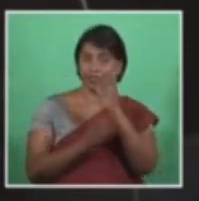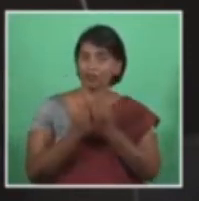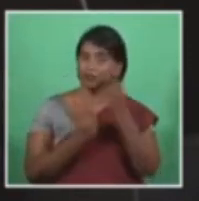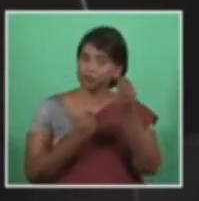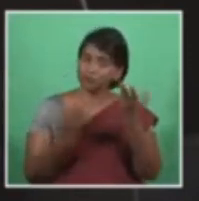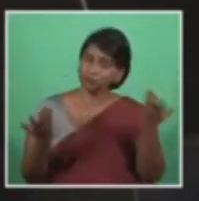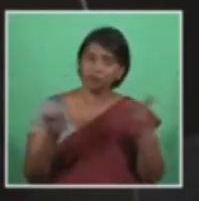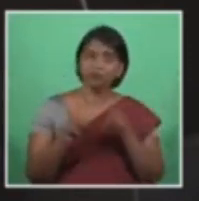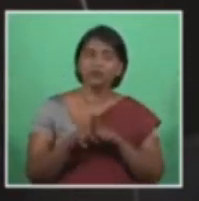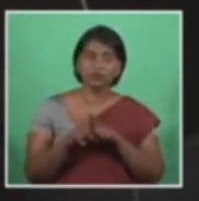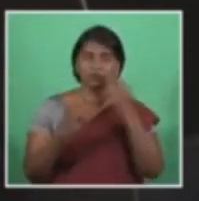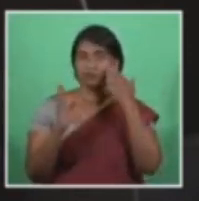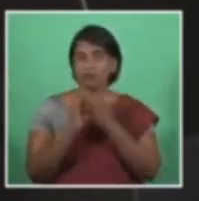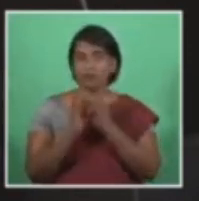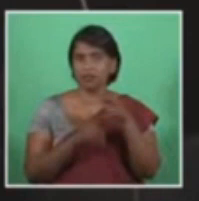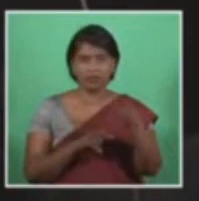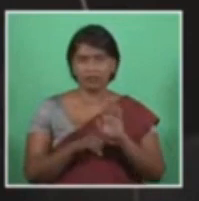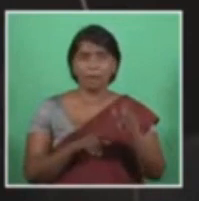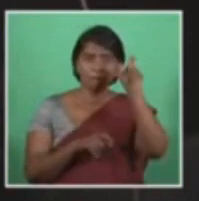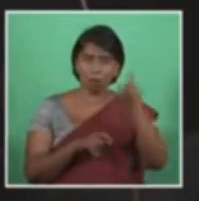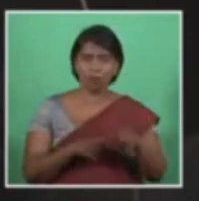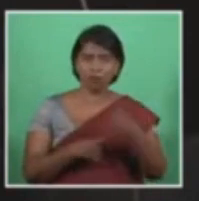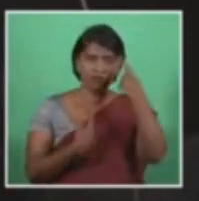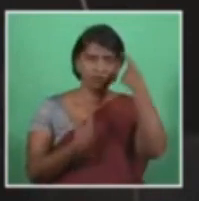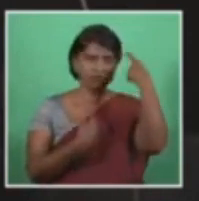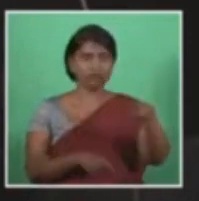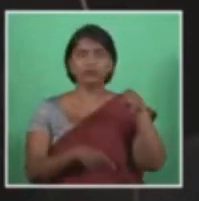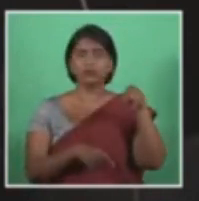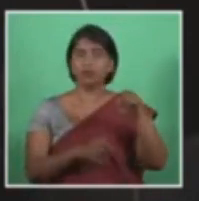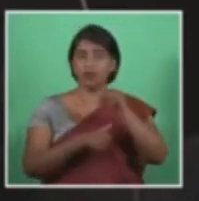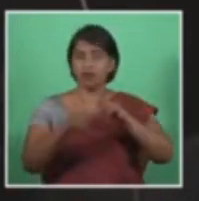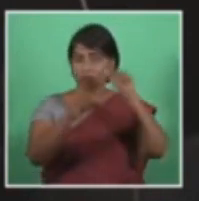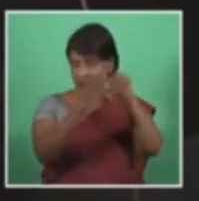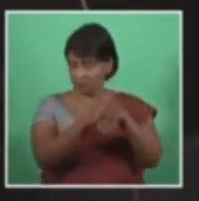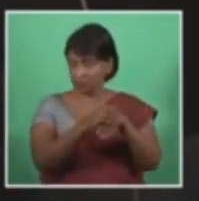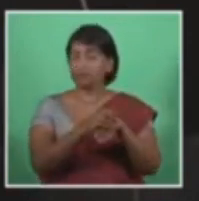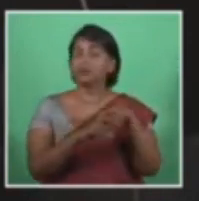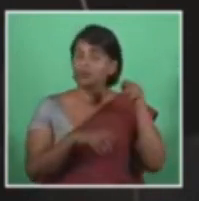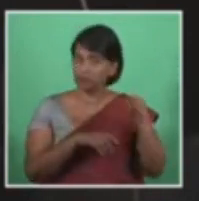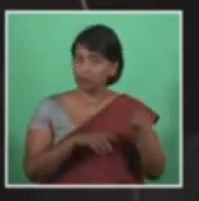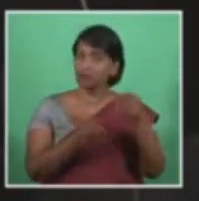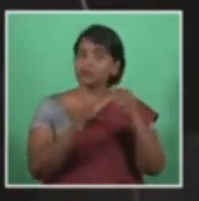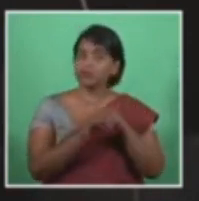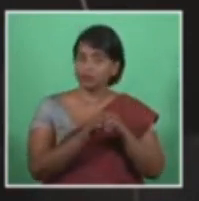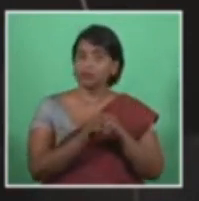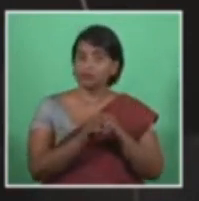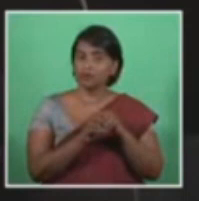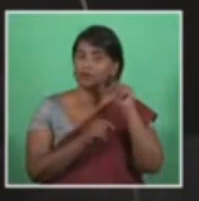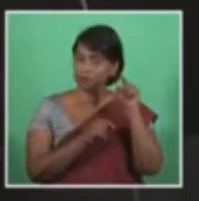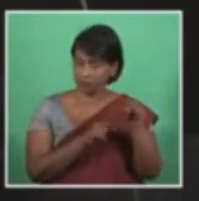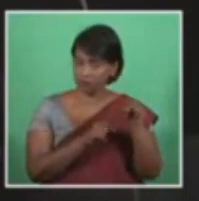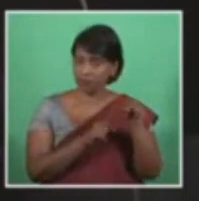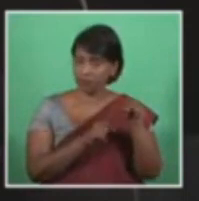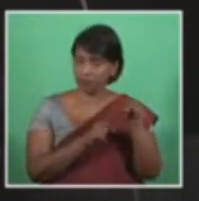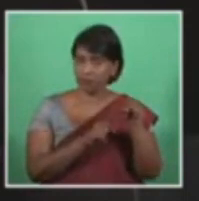can't confine or isolate a person in some institution and resolve or resolve that person's dependency